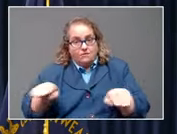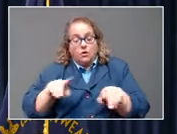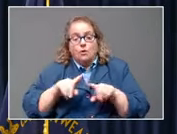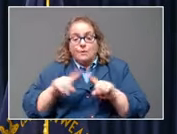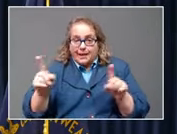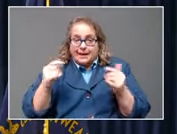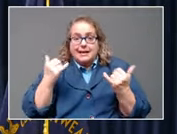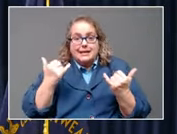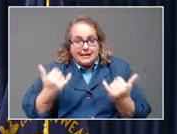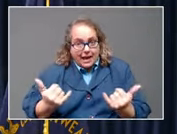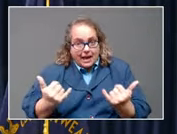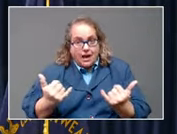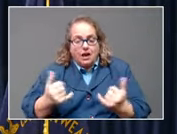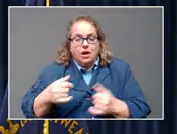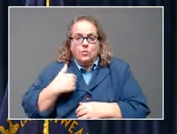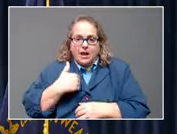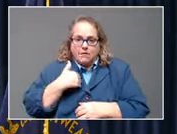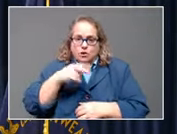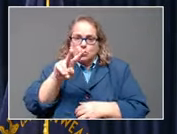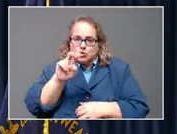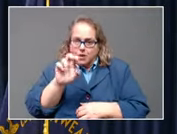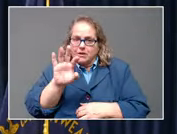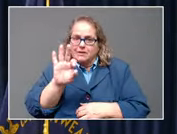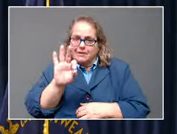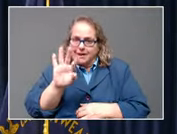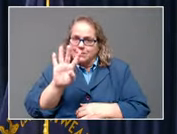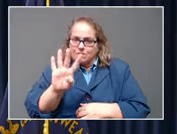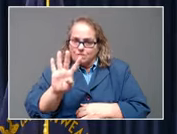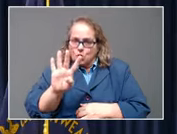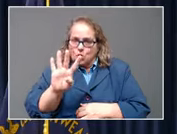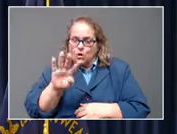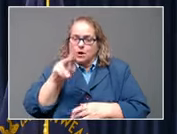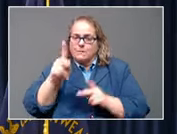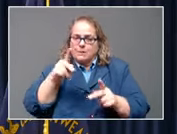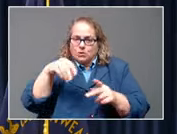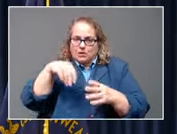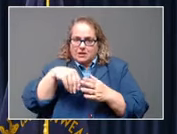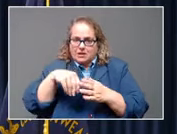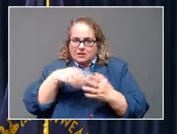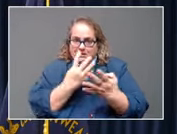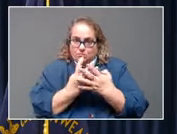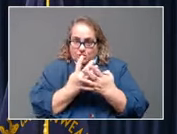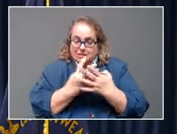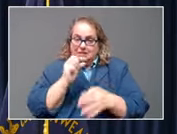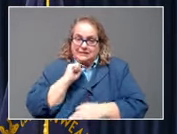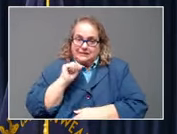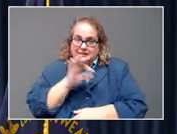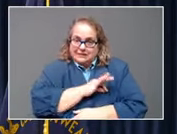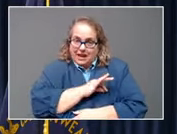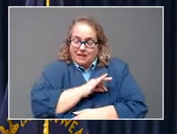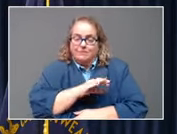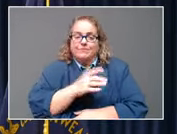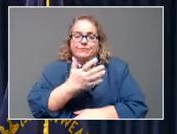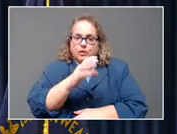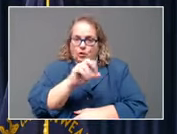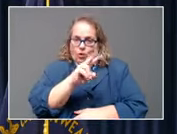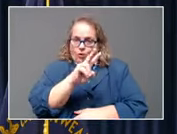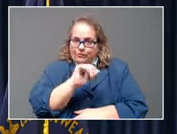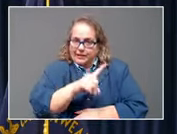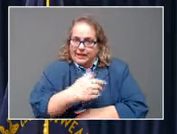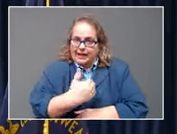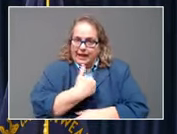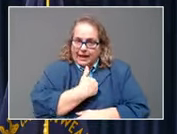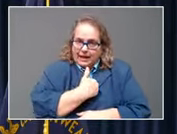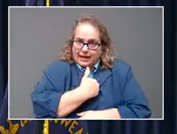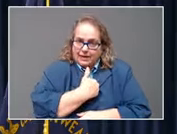we have 294 corrections staff that are COVID positive and